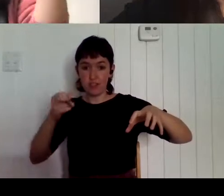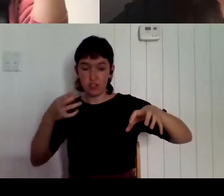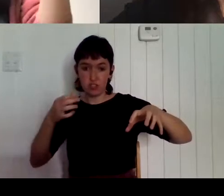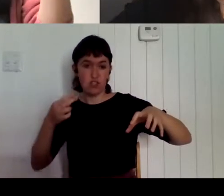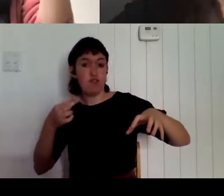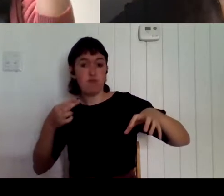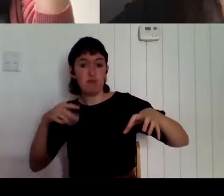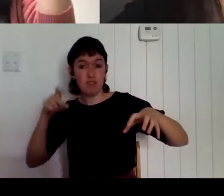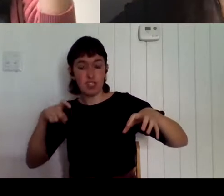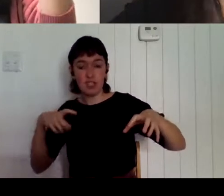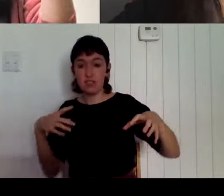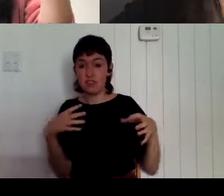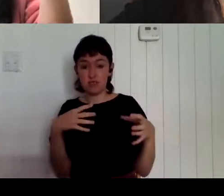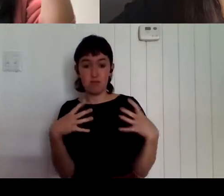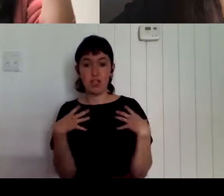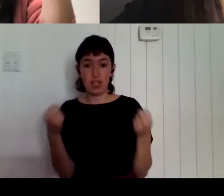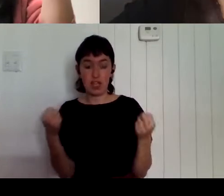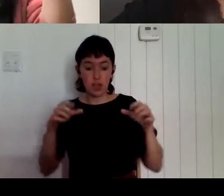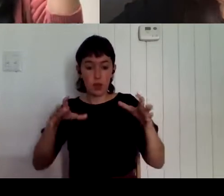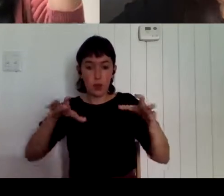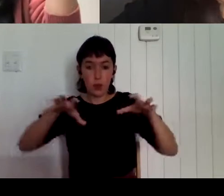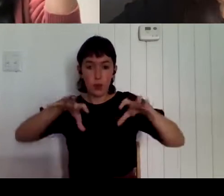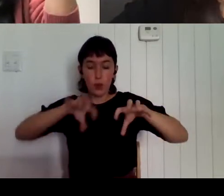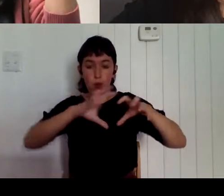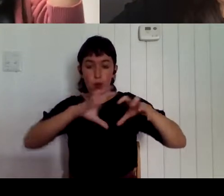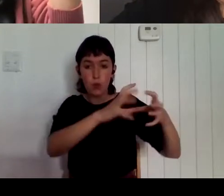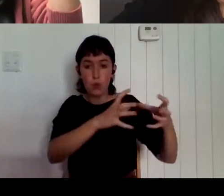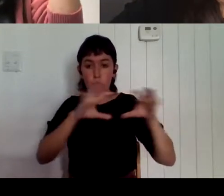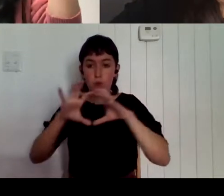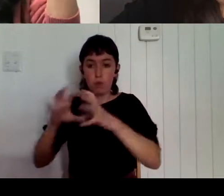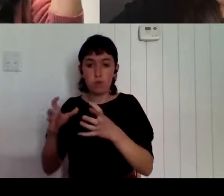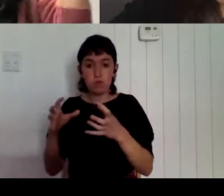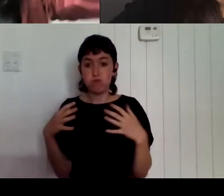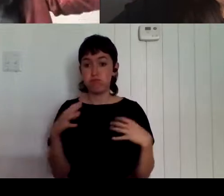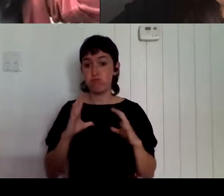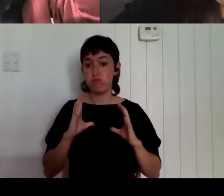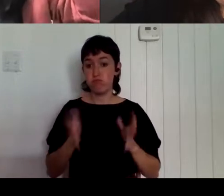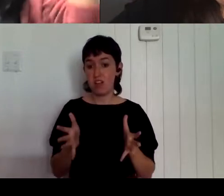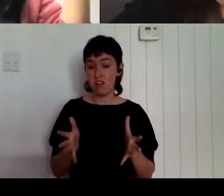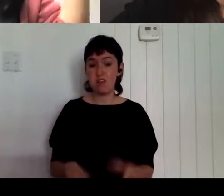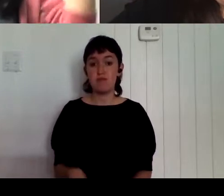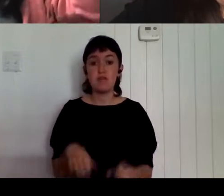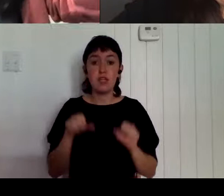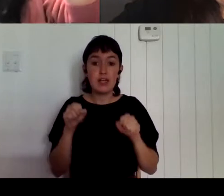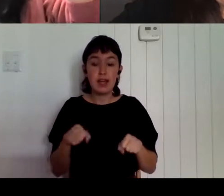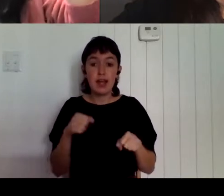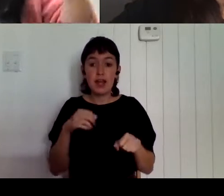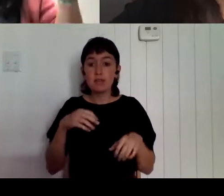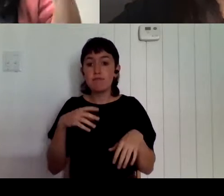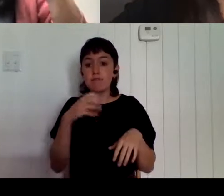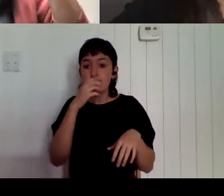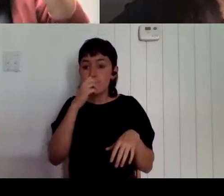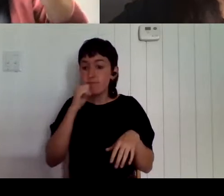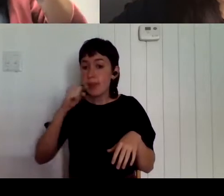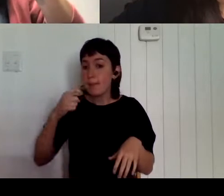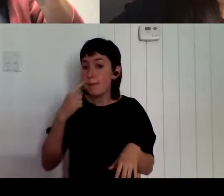wound heal basically in a big way. And then it will be fine. You can also remove their mouths and their mouths will fully regenerate.